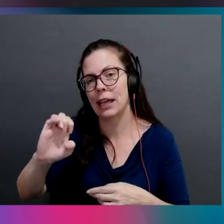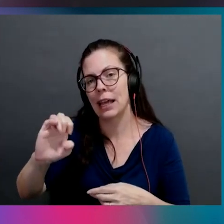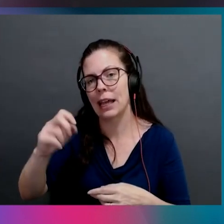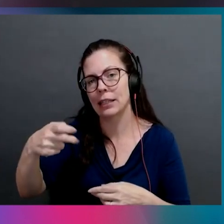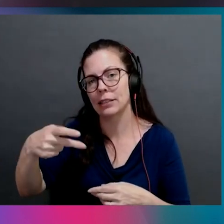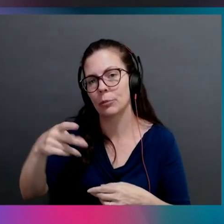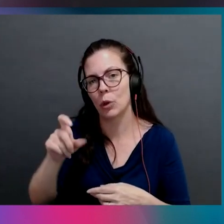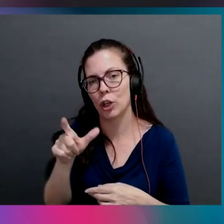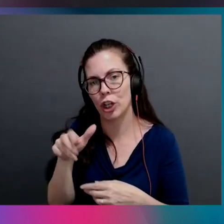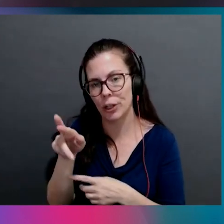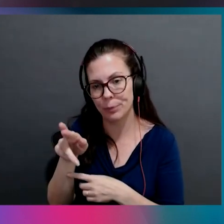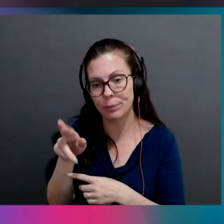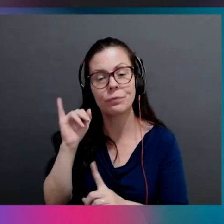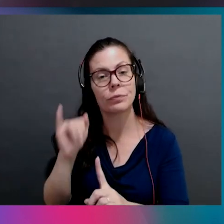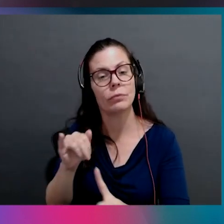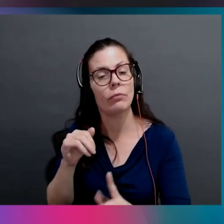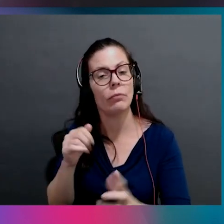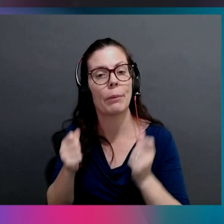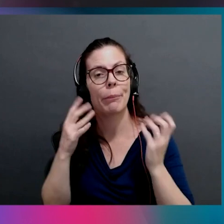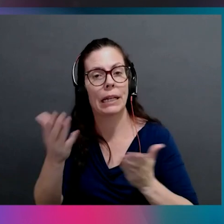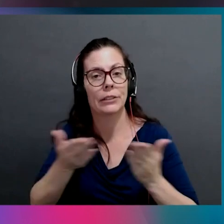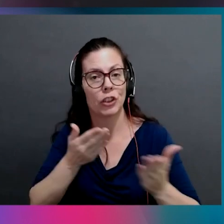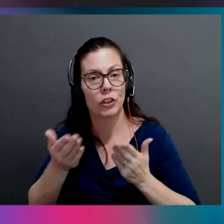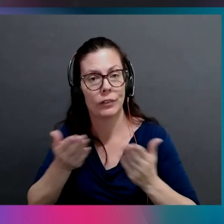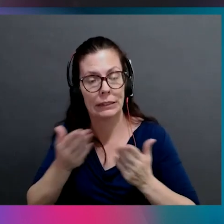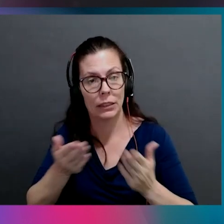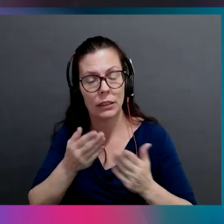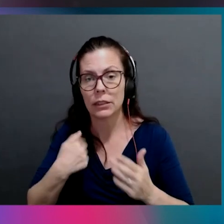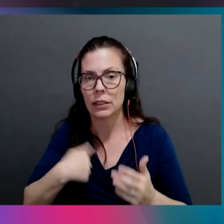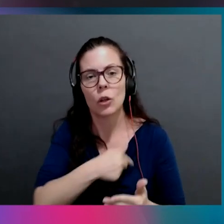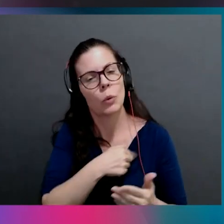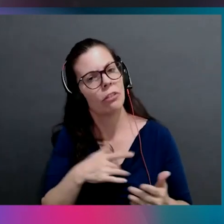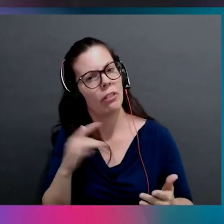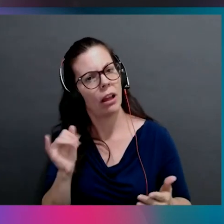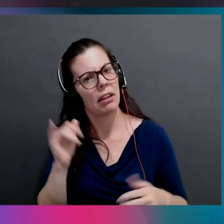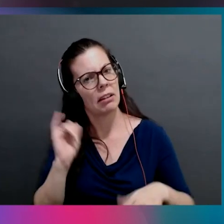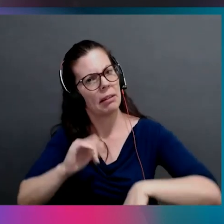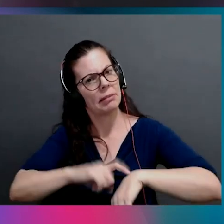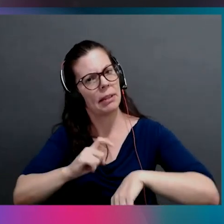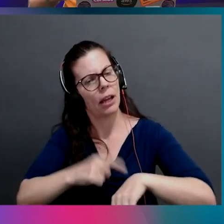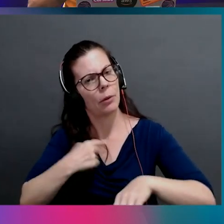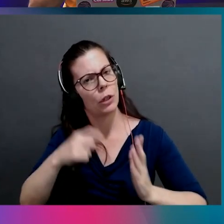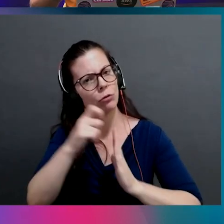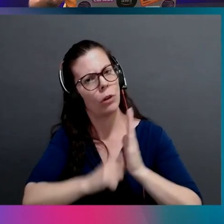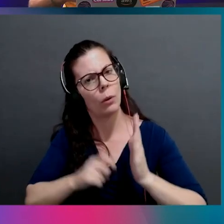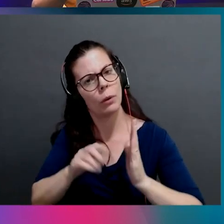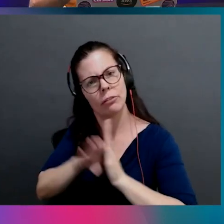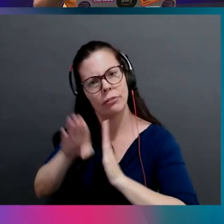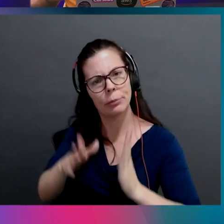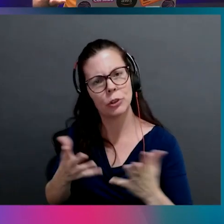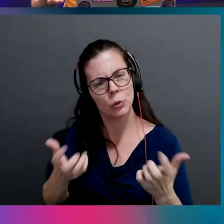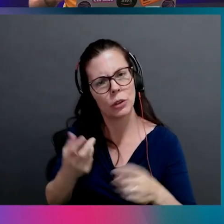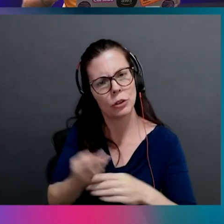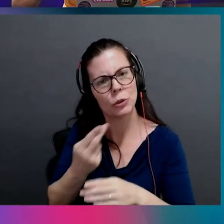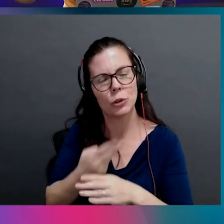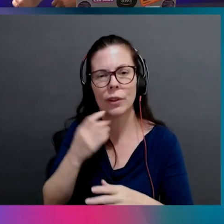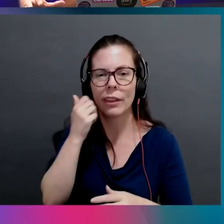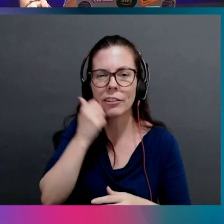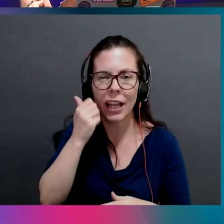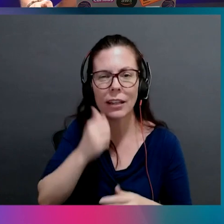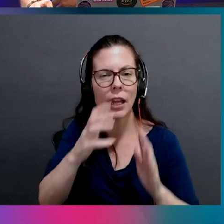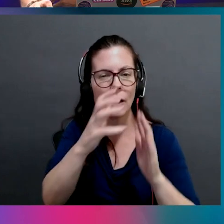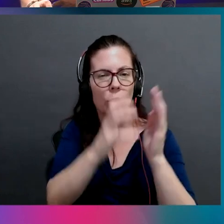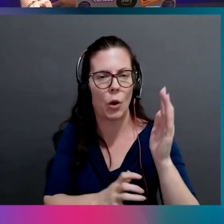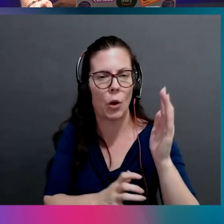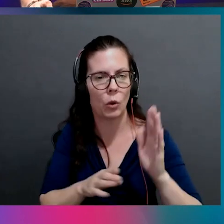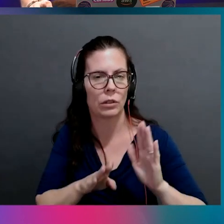onto a bunch of services that, we kind of felt at the time we wrote this that developers would want to use in their day-to-day code development. Yes. So